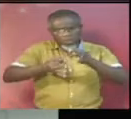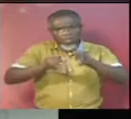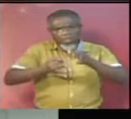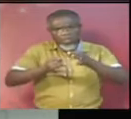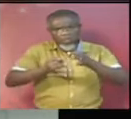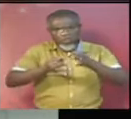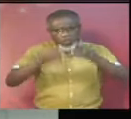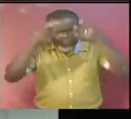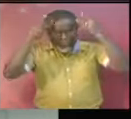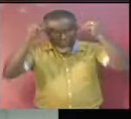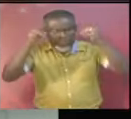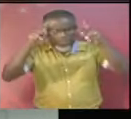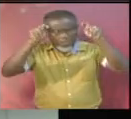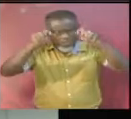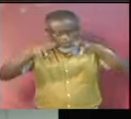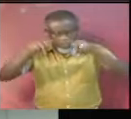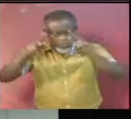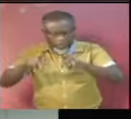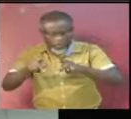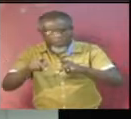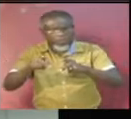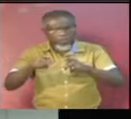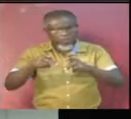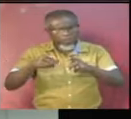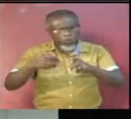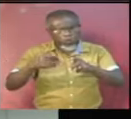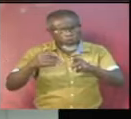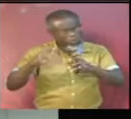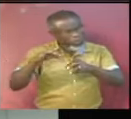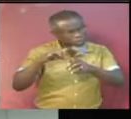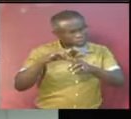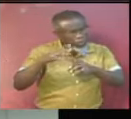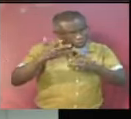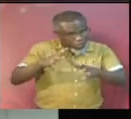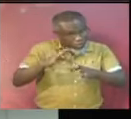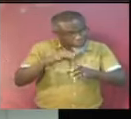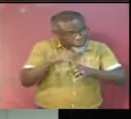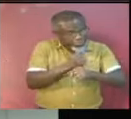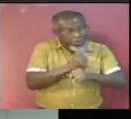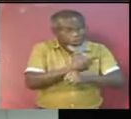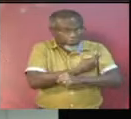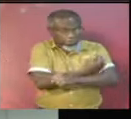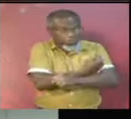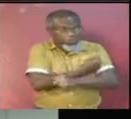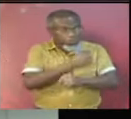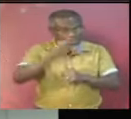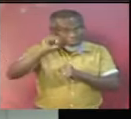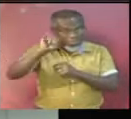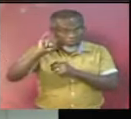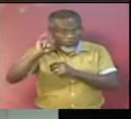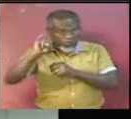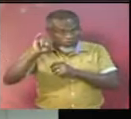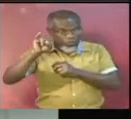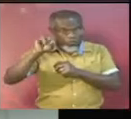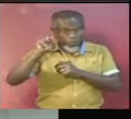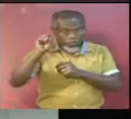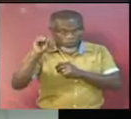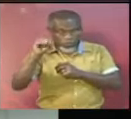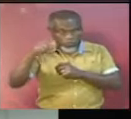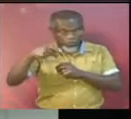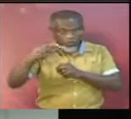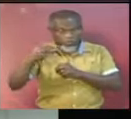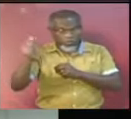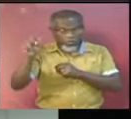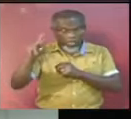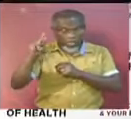vaccines to find out whether people are developing the antibodies at the level of where it's supposed to be at? Thank